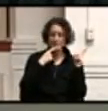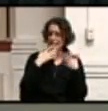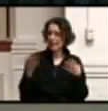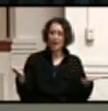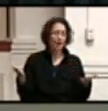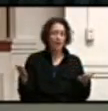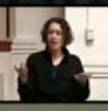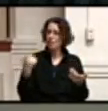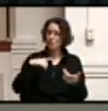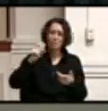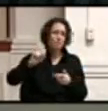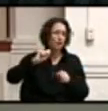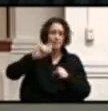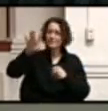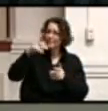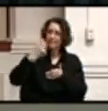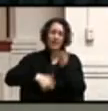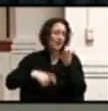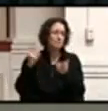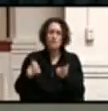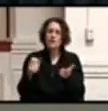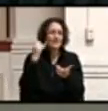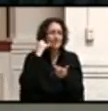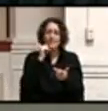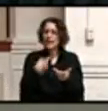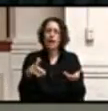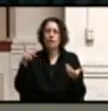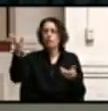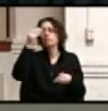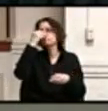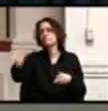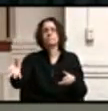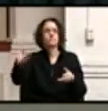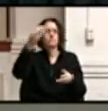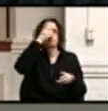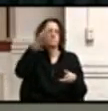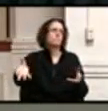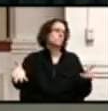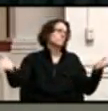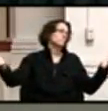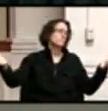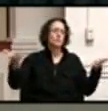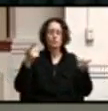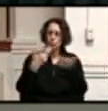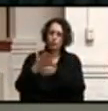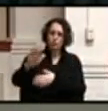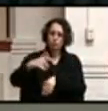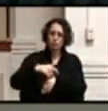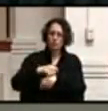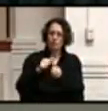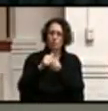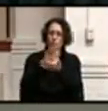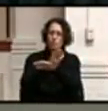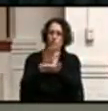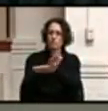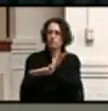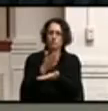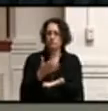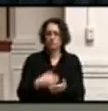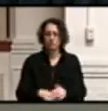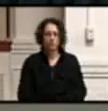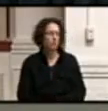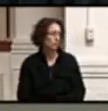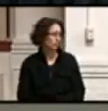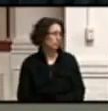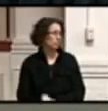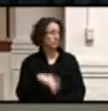Really, I mean, it's just useless paperwork. Well said. So, Patrick, can you speak at all to what happened last year? Do you have any